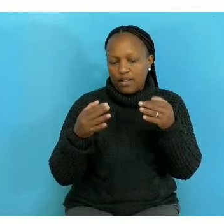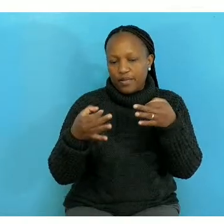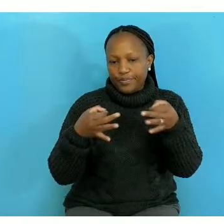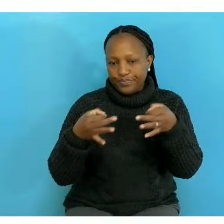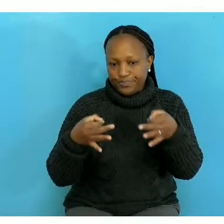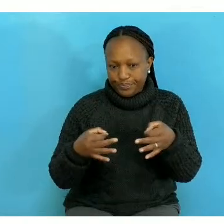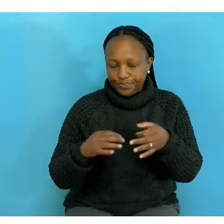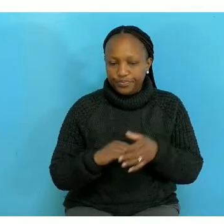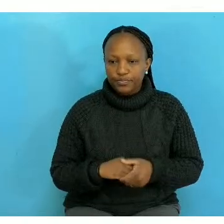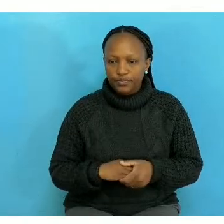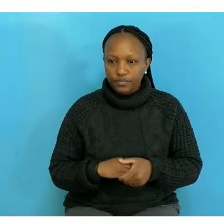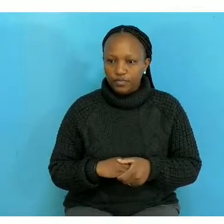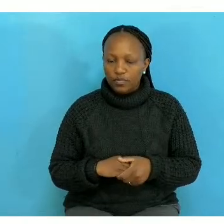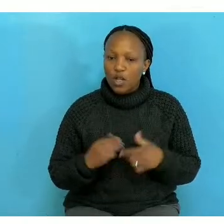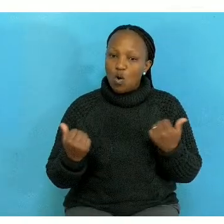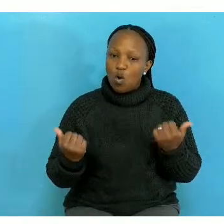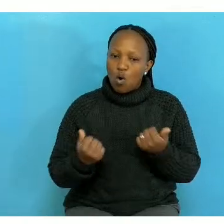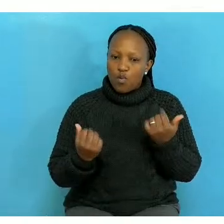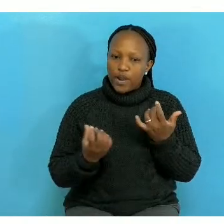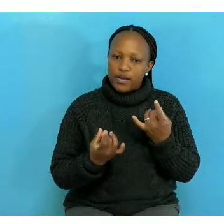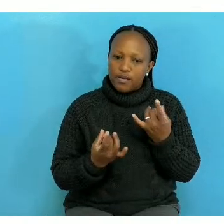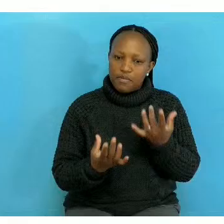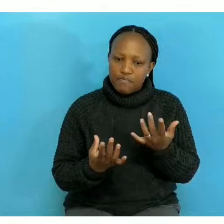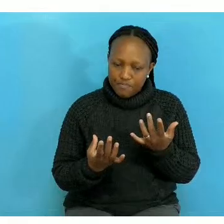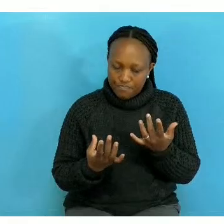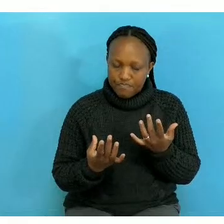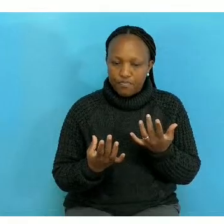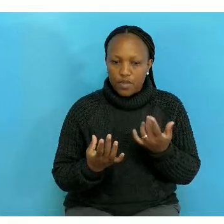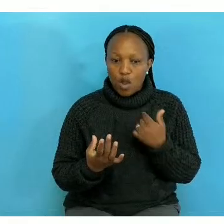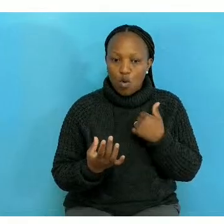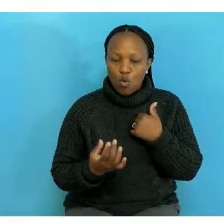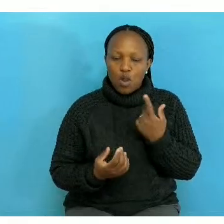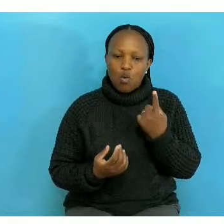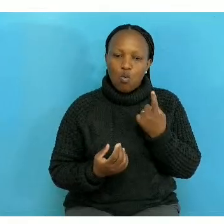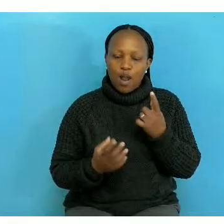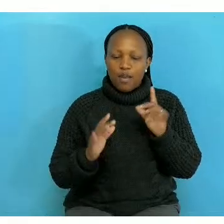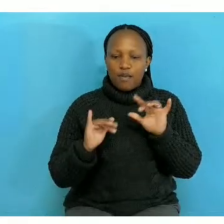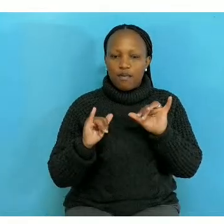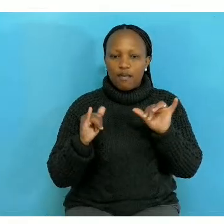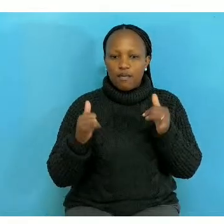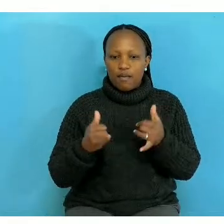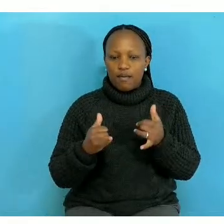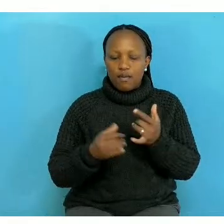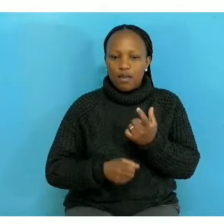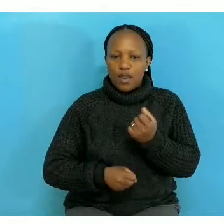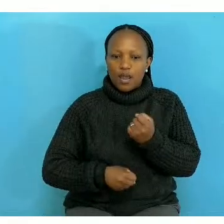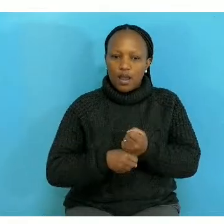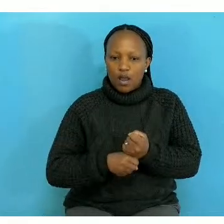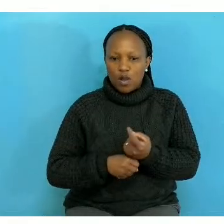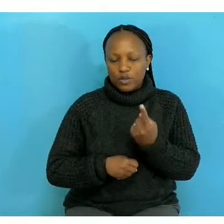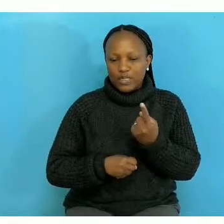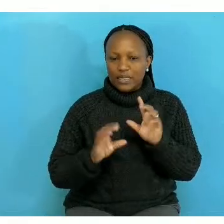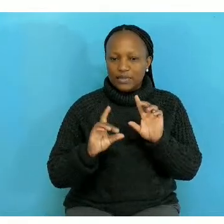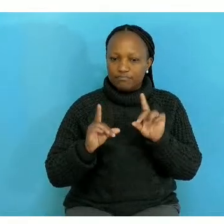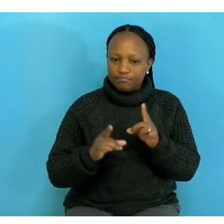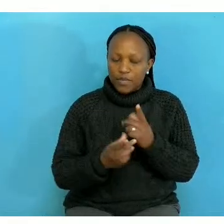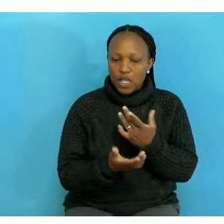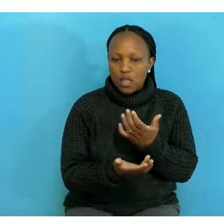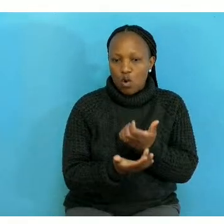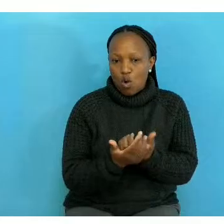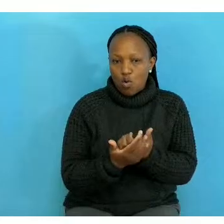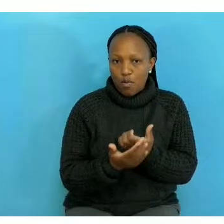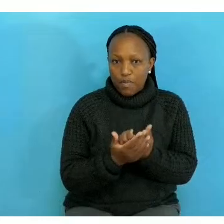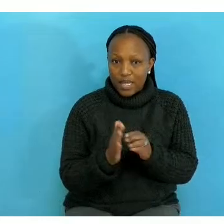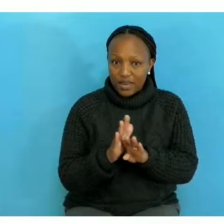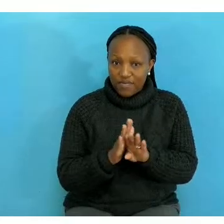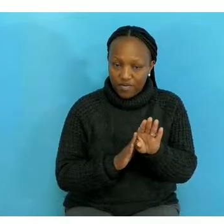As indicated earlier, we are one of the entities of the Gauteng Department of Economic Development.